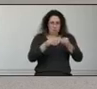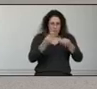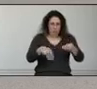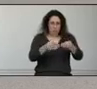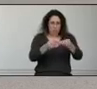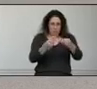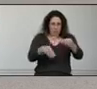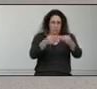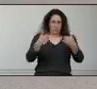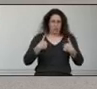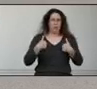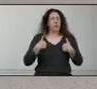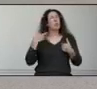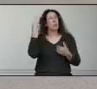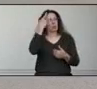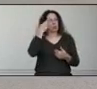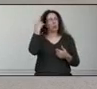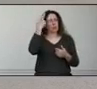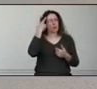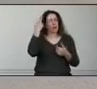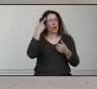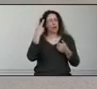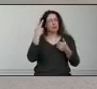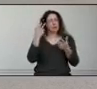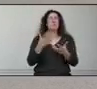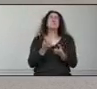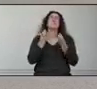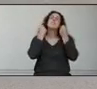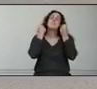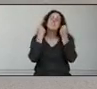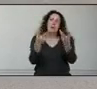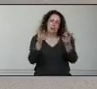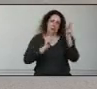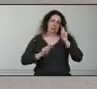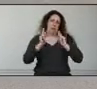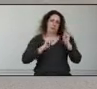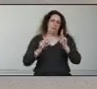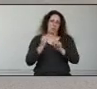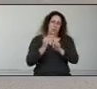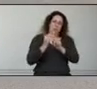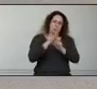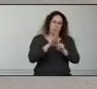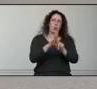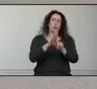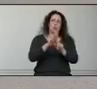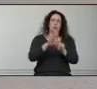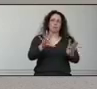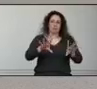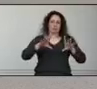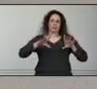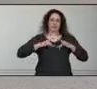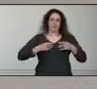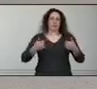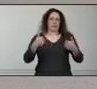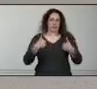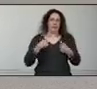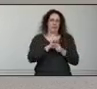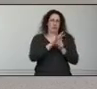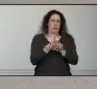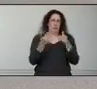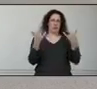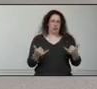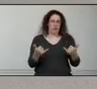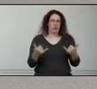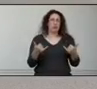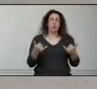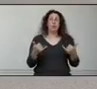that the outbreak was perhaps pretty widespread, and therefore we needed to take that extra precautionary step of